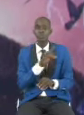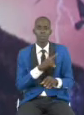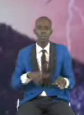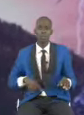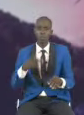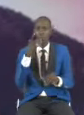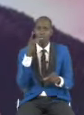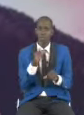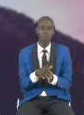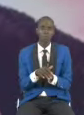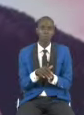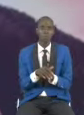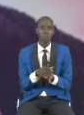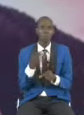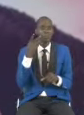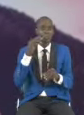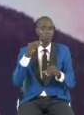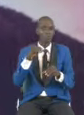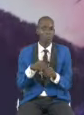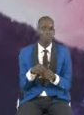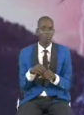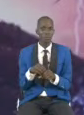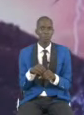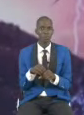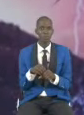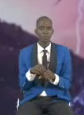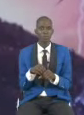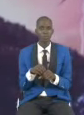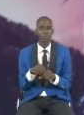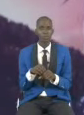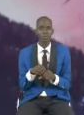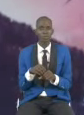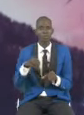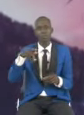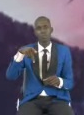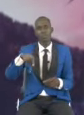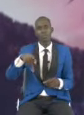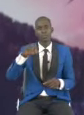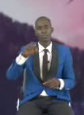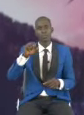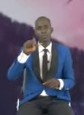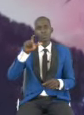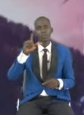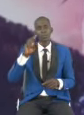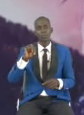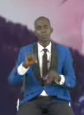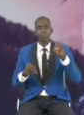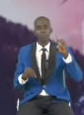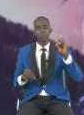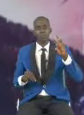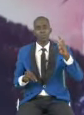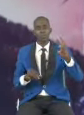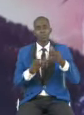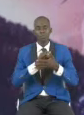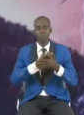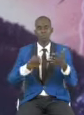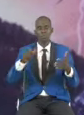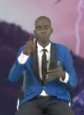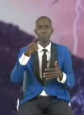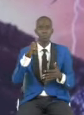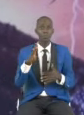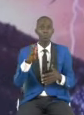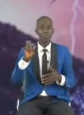verse 24. Psalm 106, verse 24. Yea, they